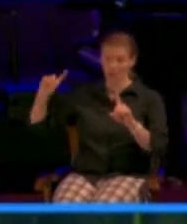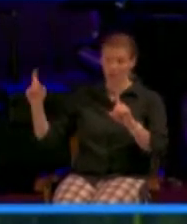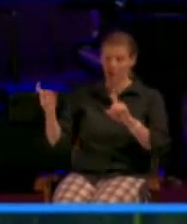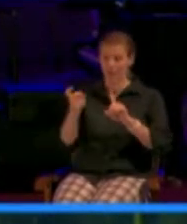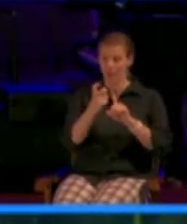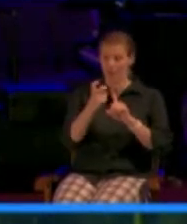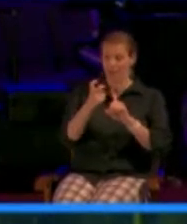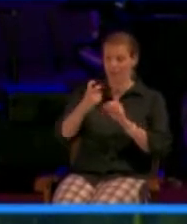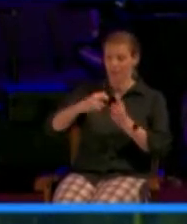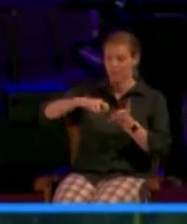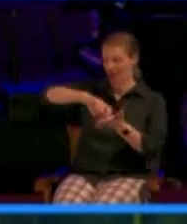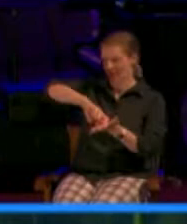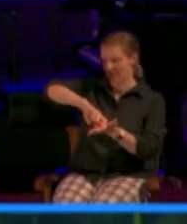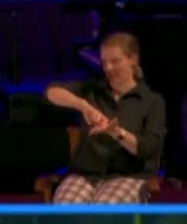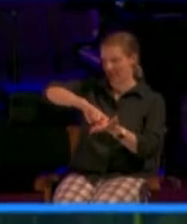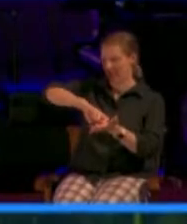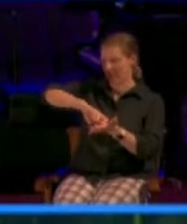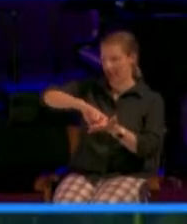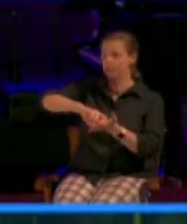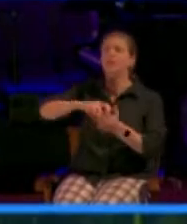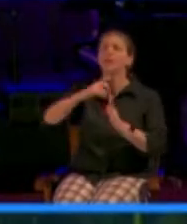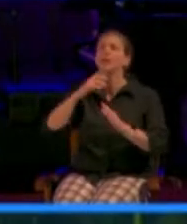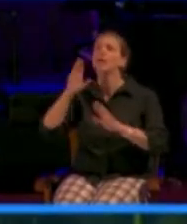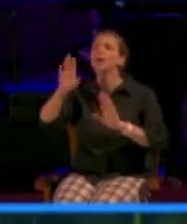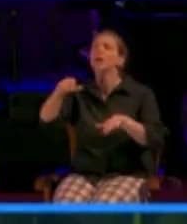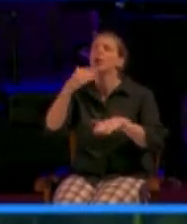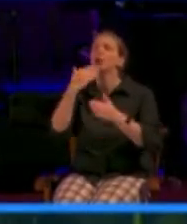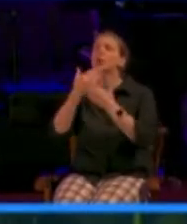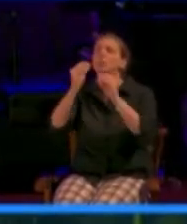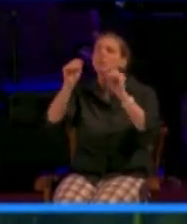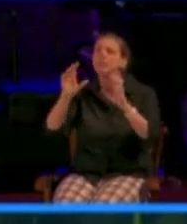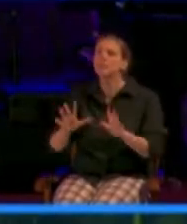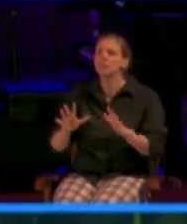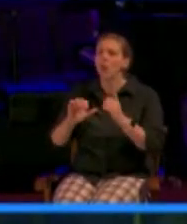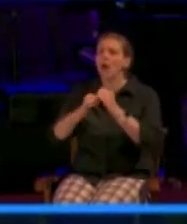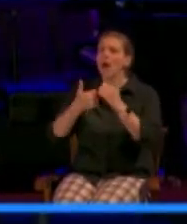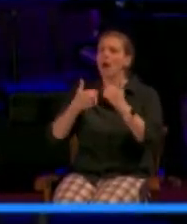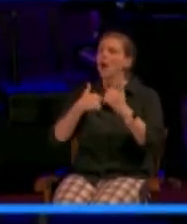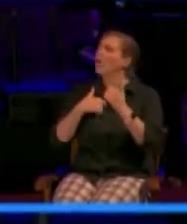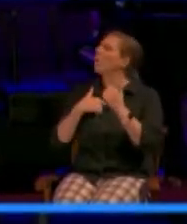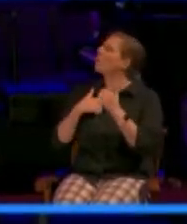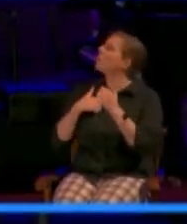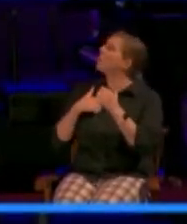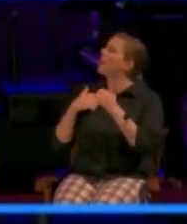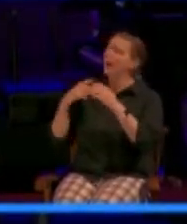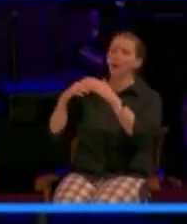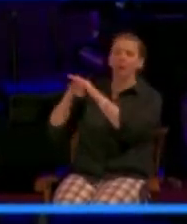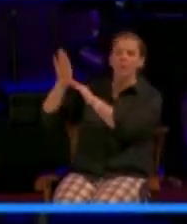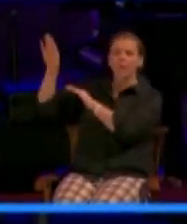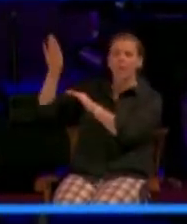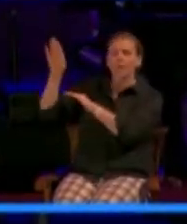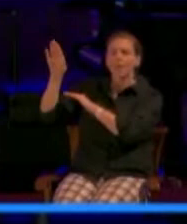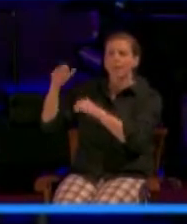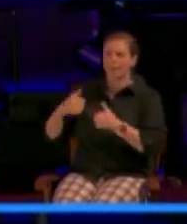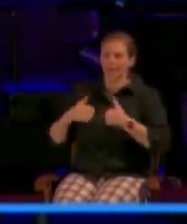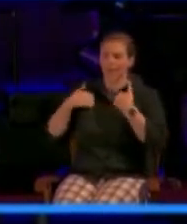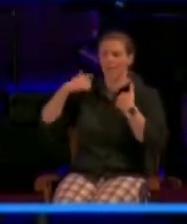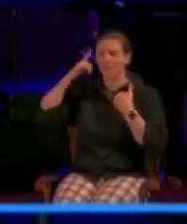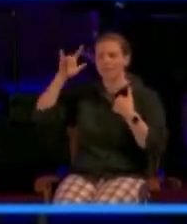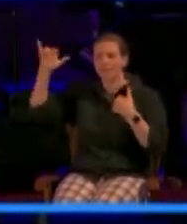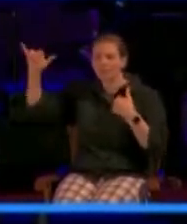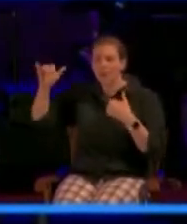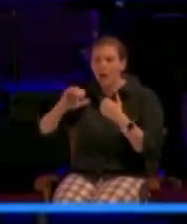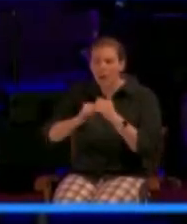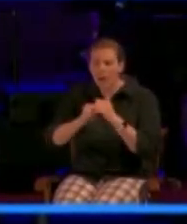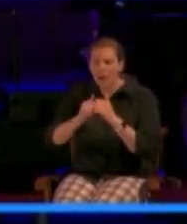him, "Good teacher, what must I do to inherit eternal life?" Jesus and his disciples are